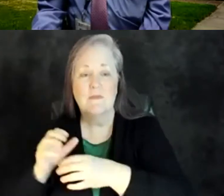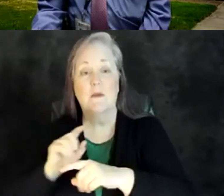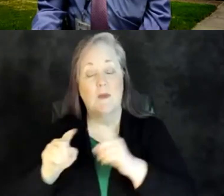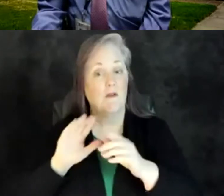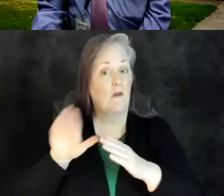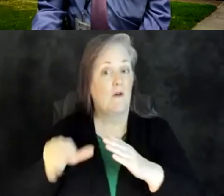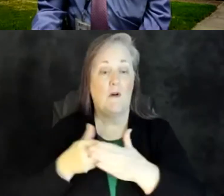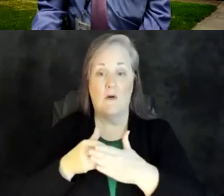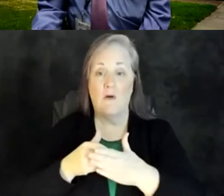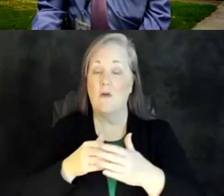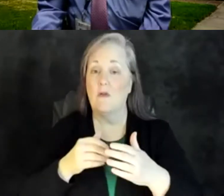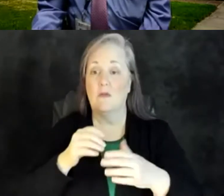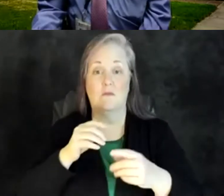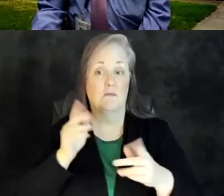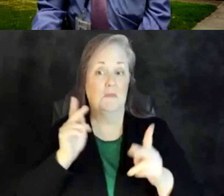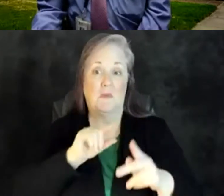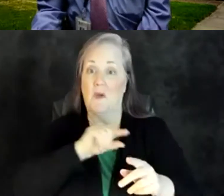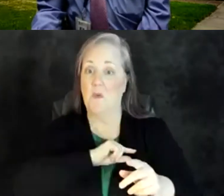tiers at that site. We also